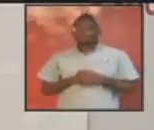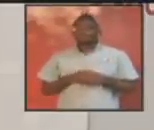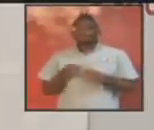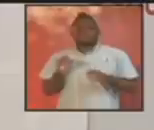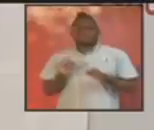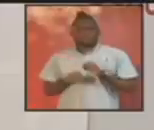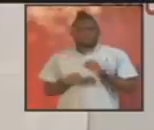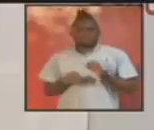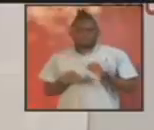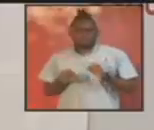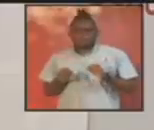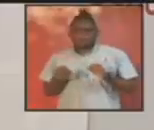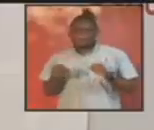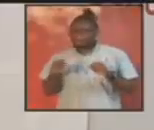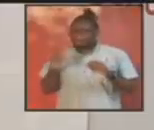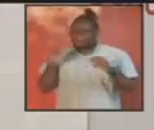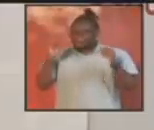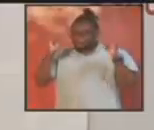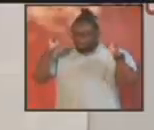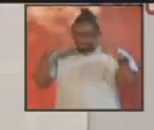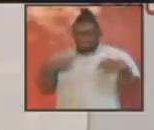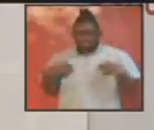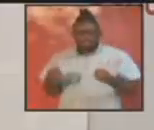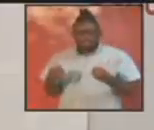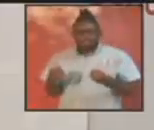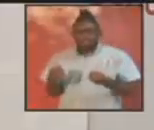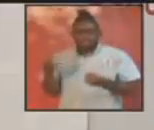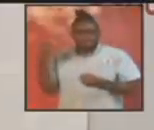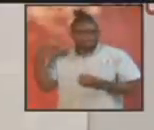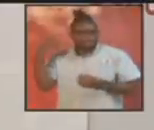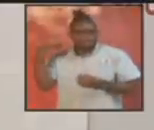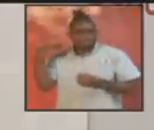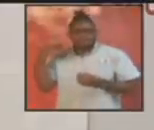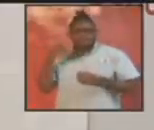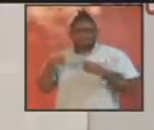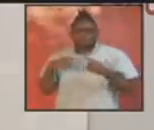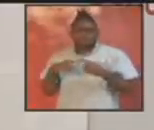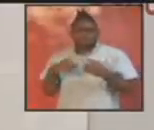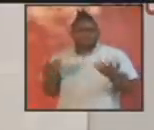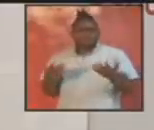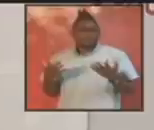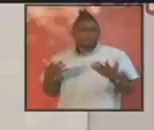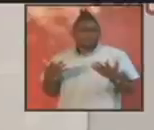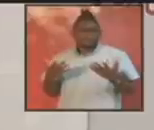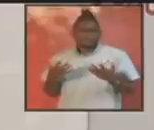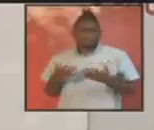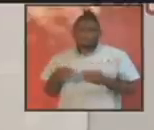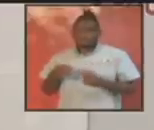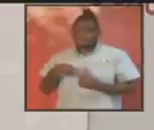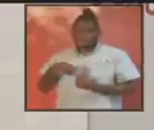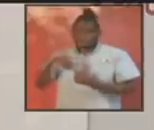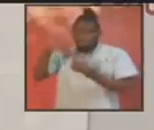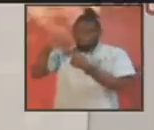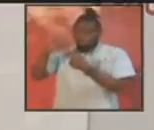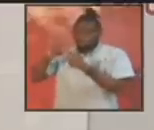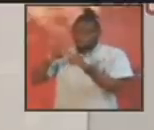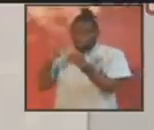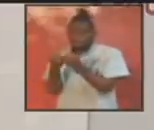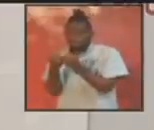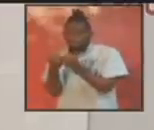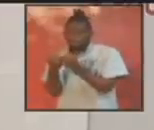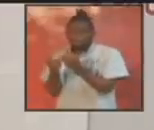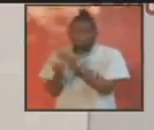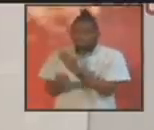Minister of Health and his team, where the technical expertise resides. So the procuring